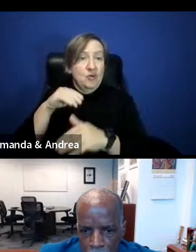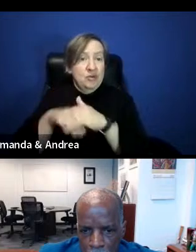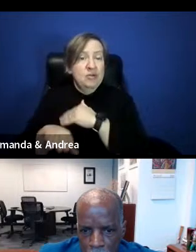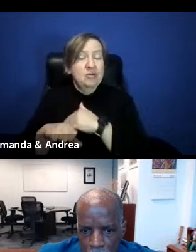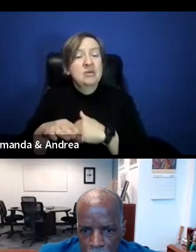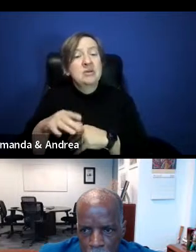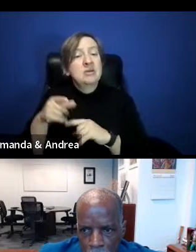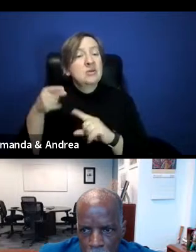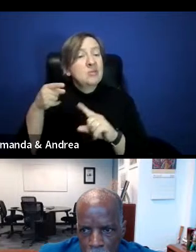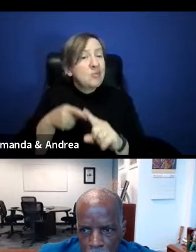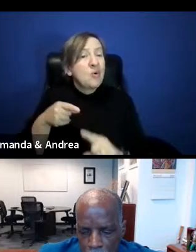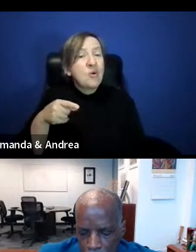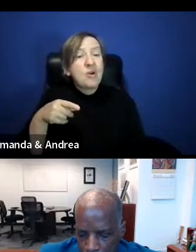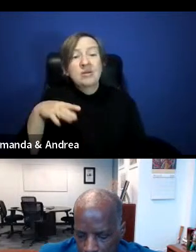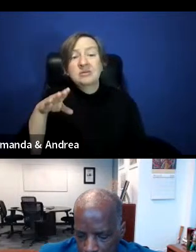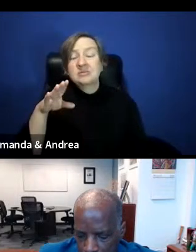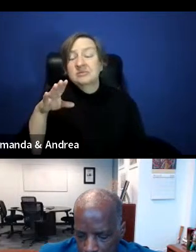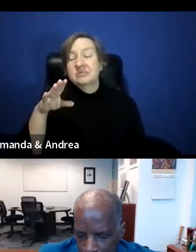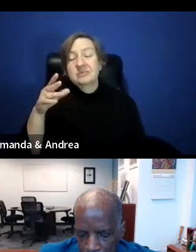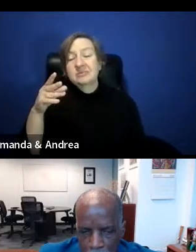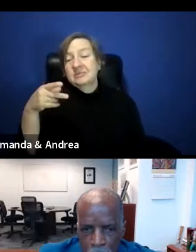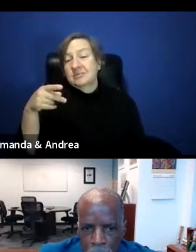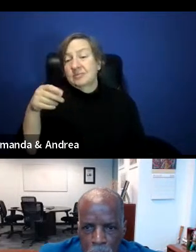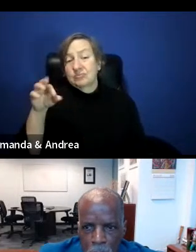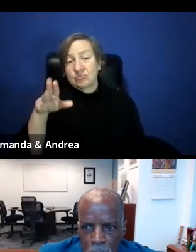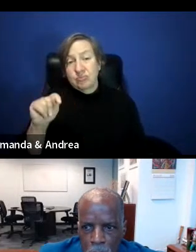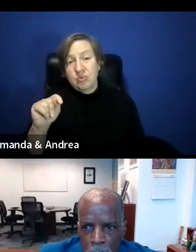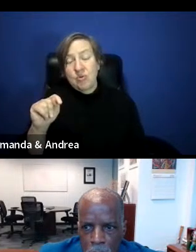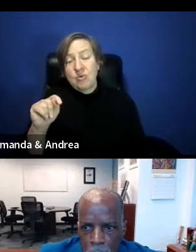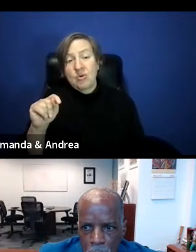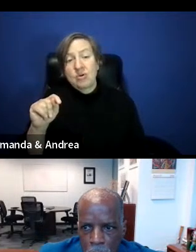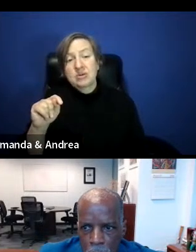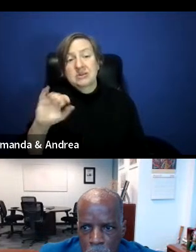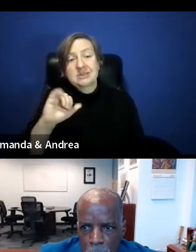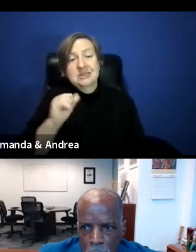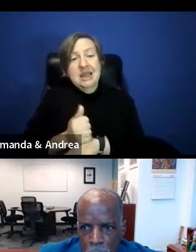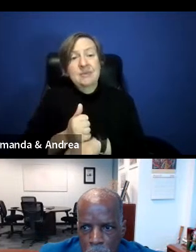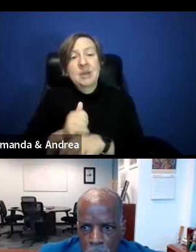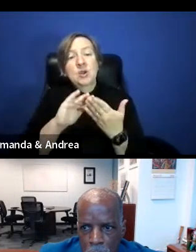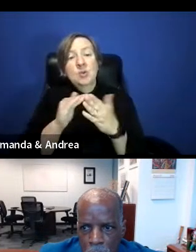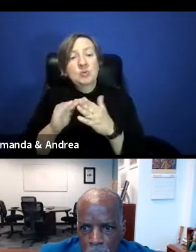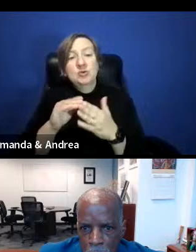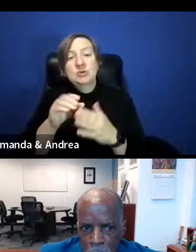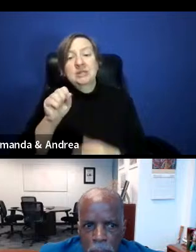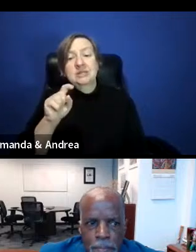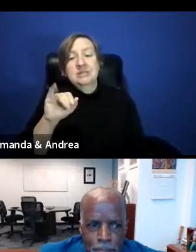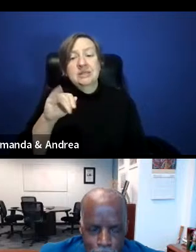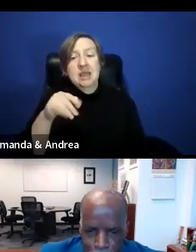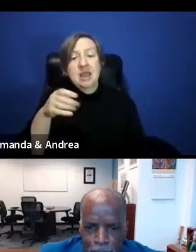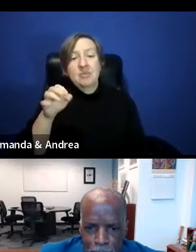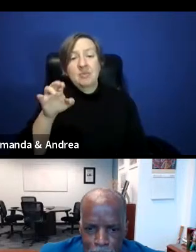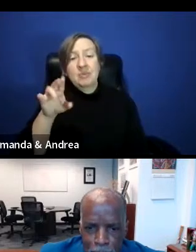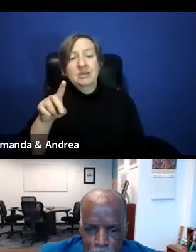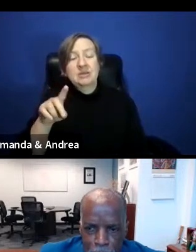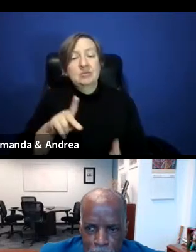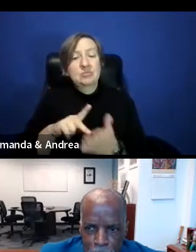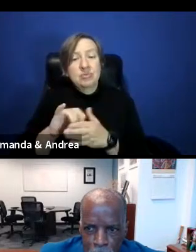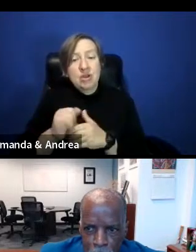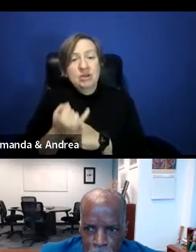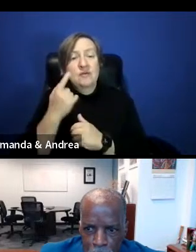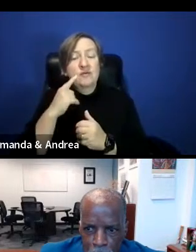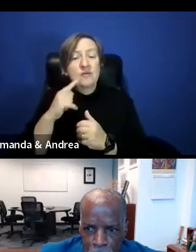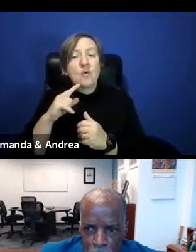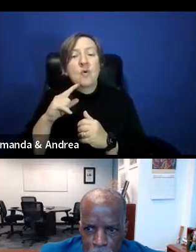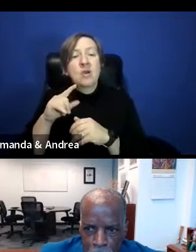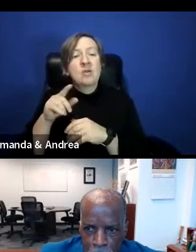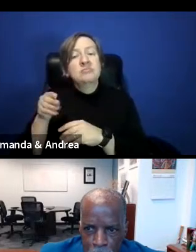port implemented a few years ago was a community stipend process for community engagement on advisory